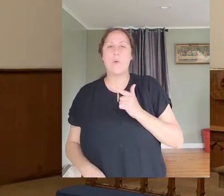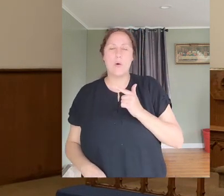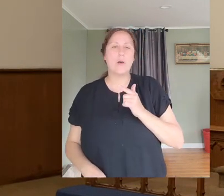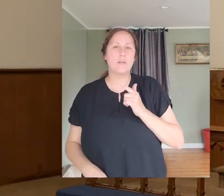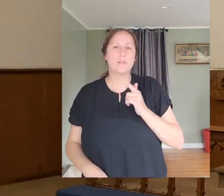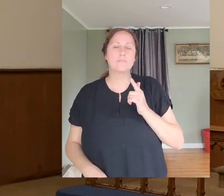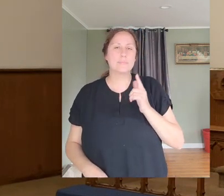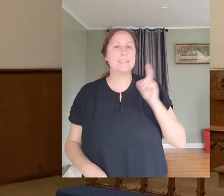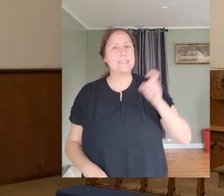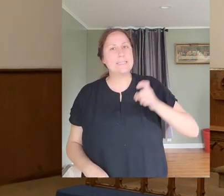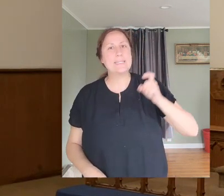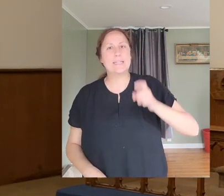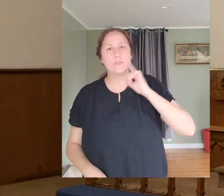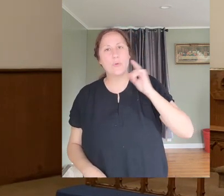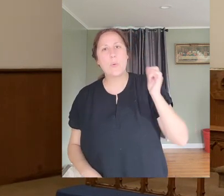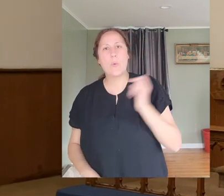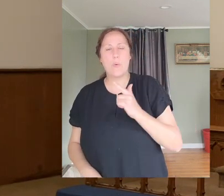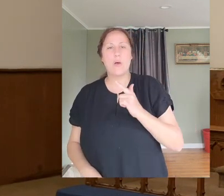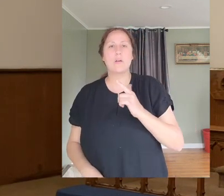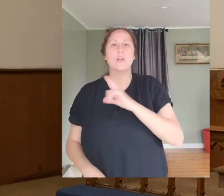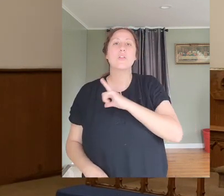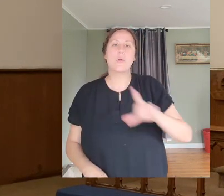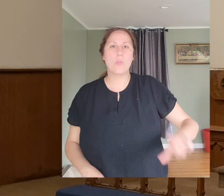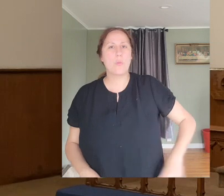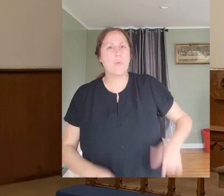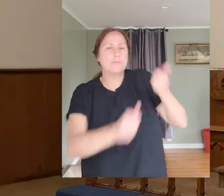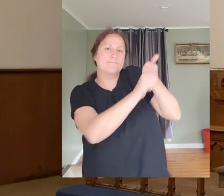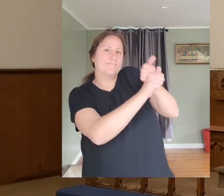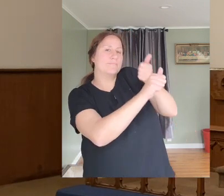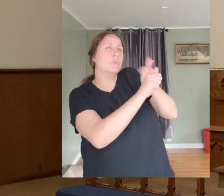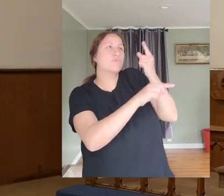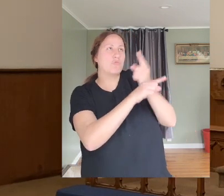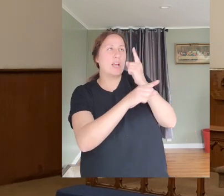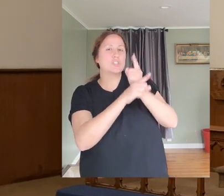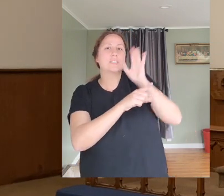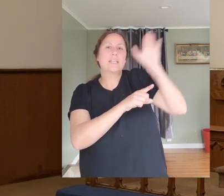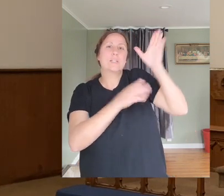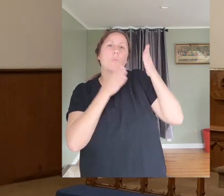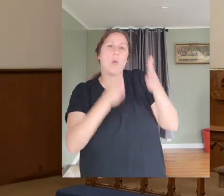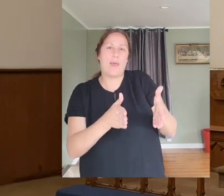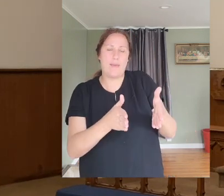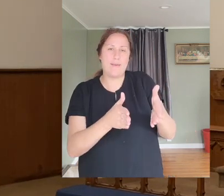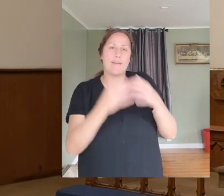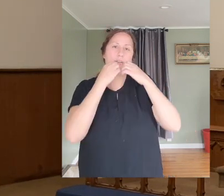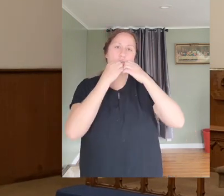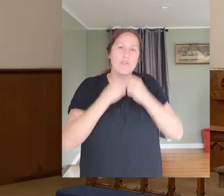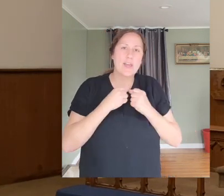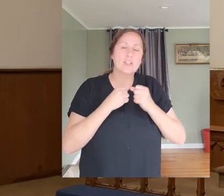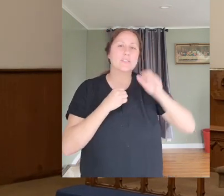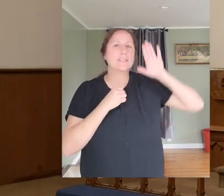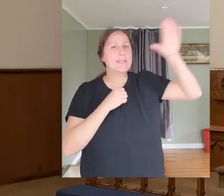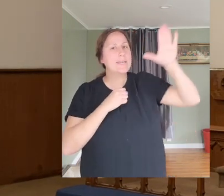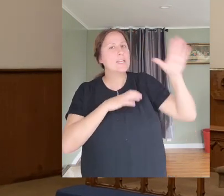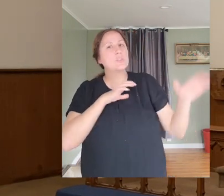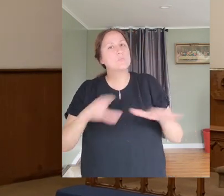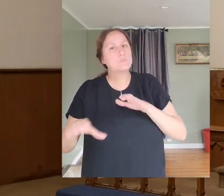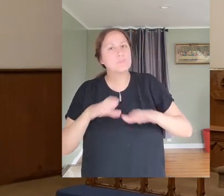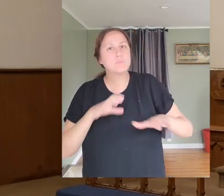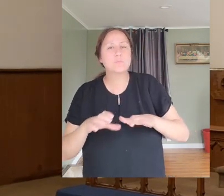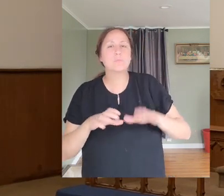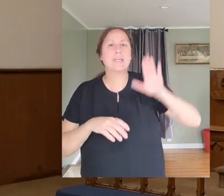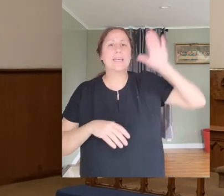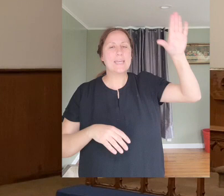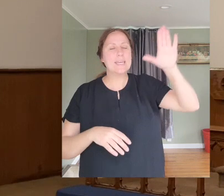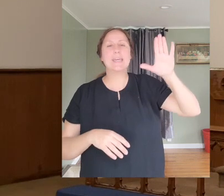thing. The Lord is righteous in his ways, gracious in all his works. The Lord is near